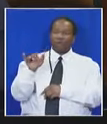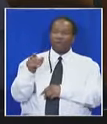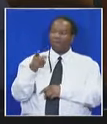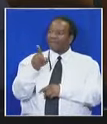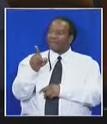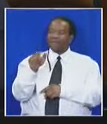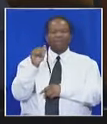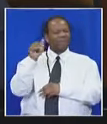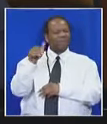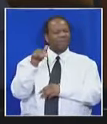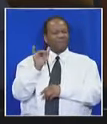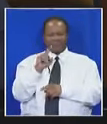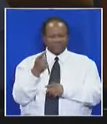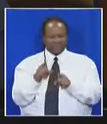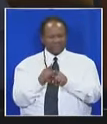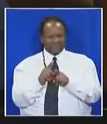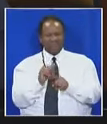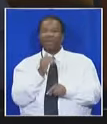behavior. Honorable Makem,